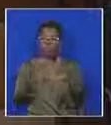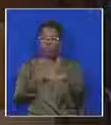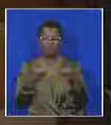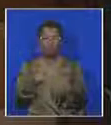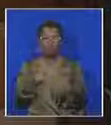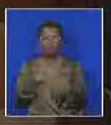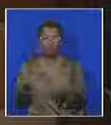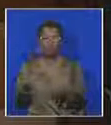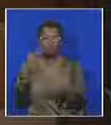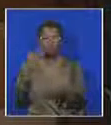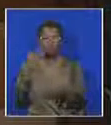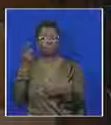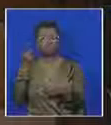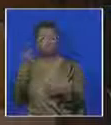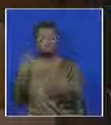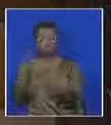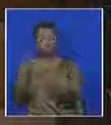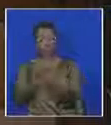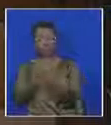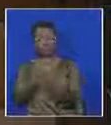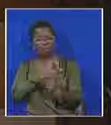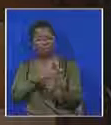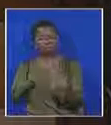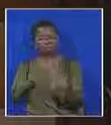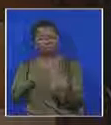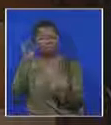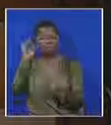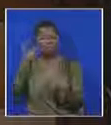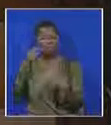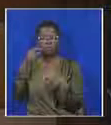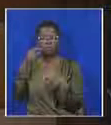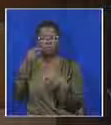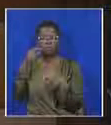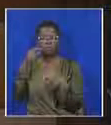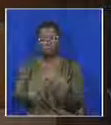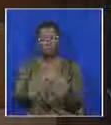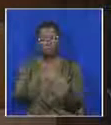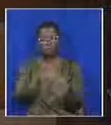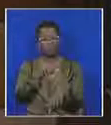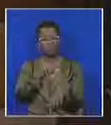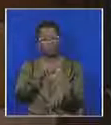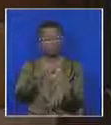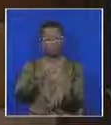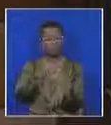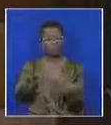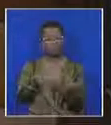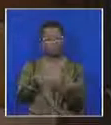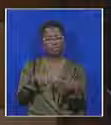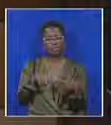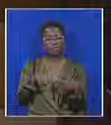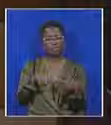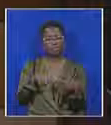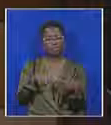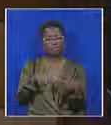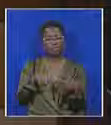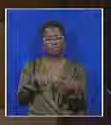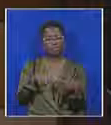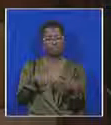with COSATU specifically as a ruling party tripartite alliance partner as regards steps that